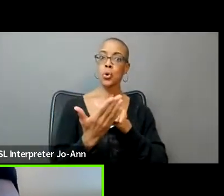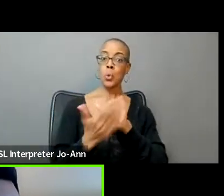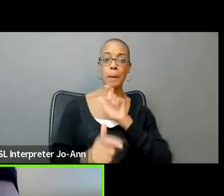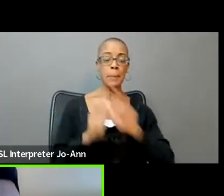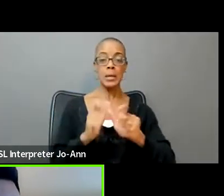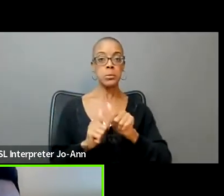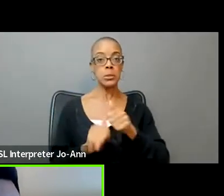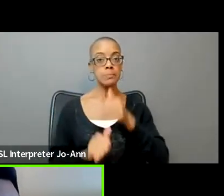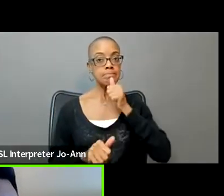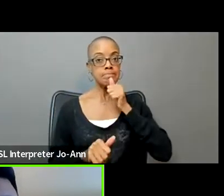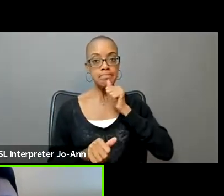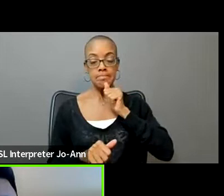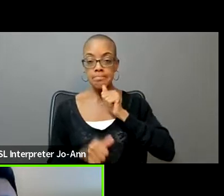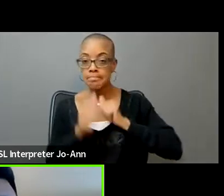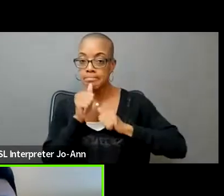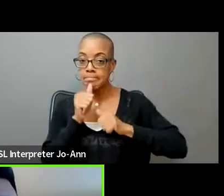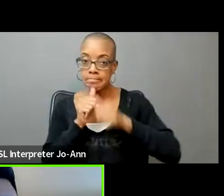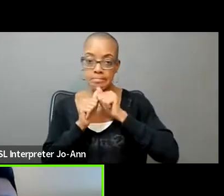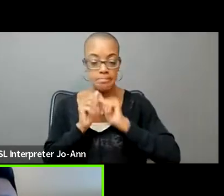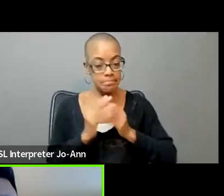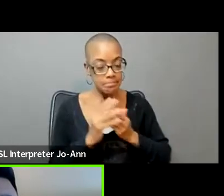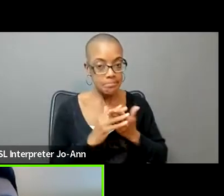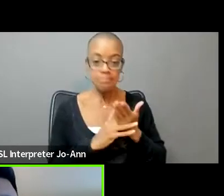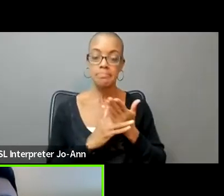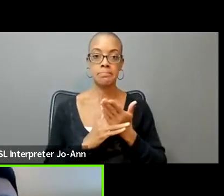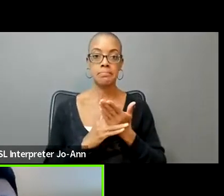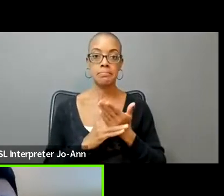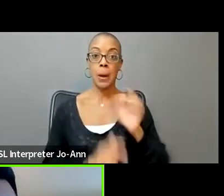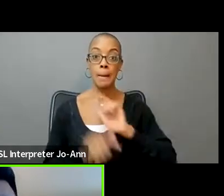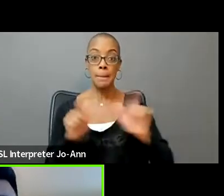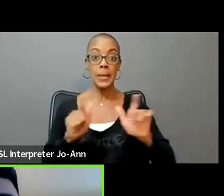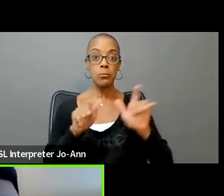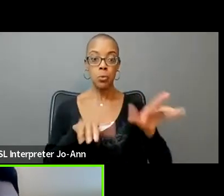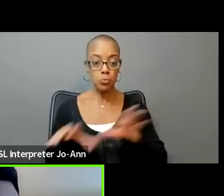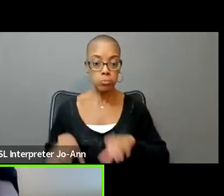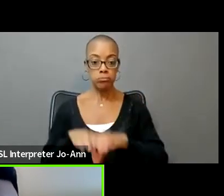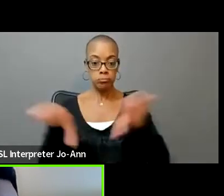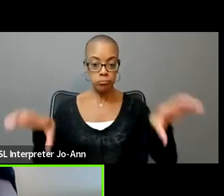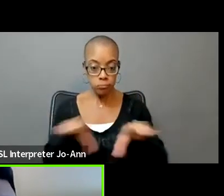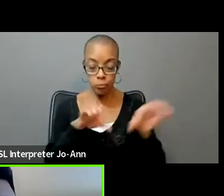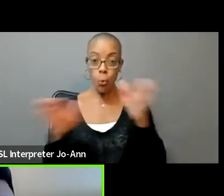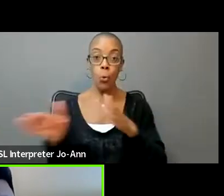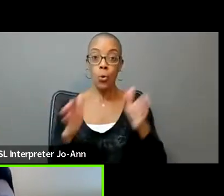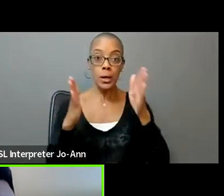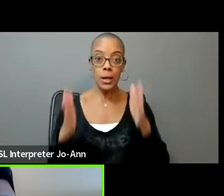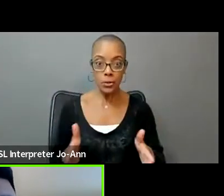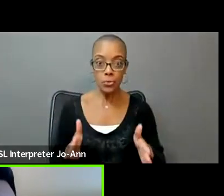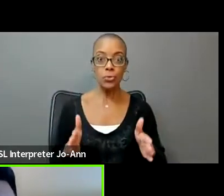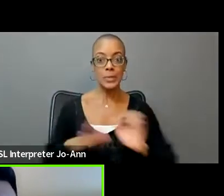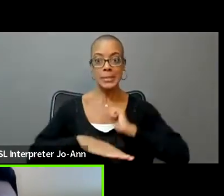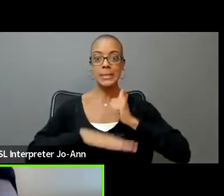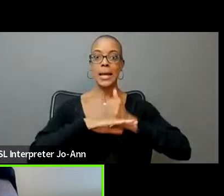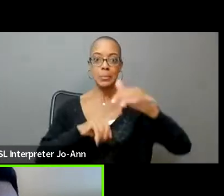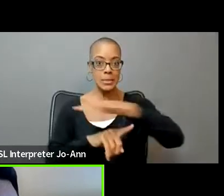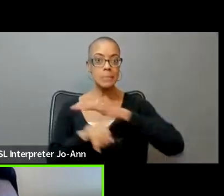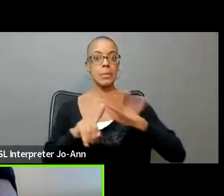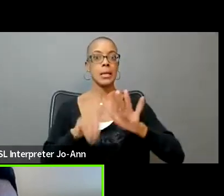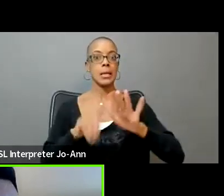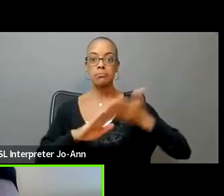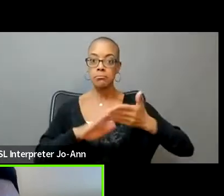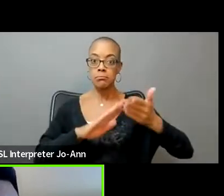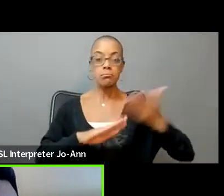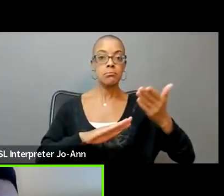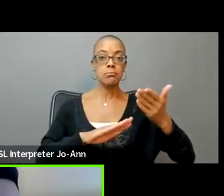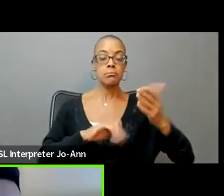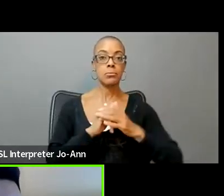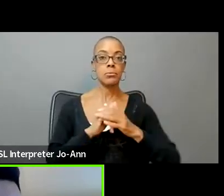resilient for space, right? I think the people that were doing the most work were the organizers who were actually putting these spaces together when, you know, when we went through